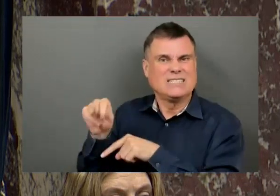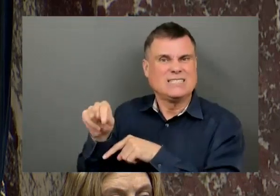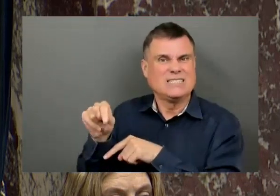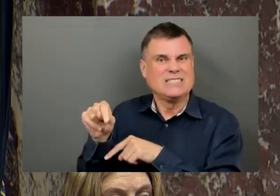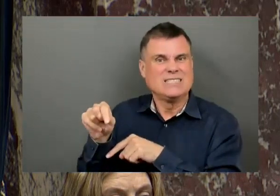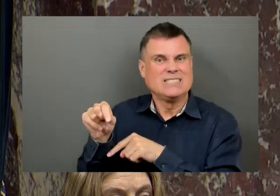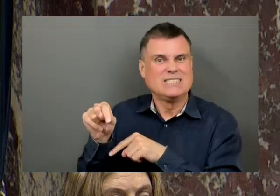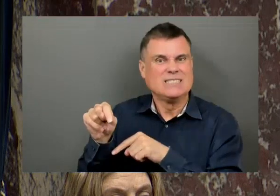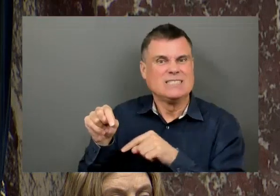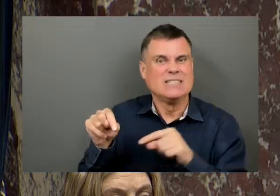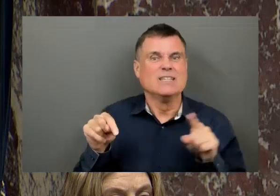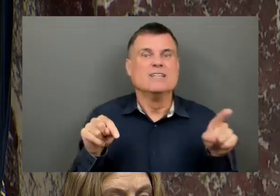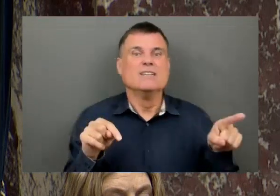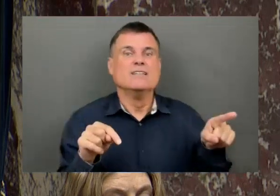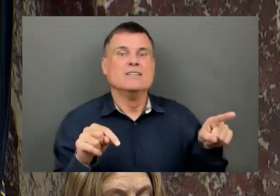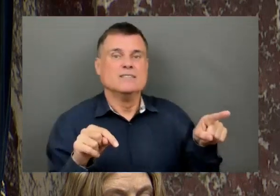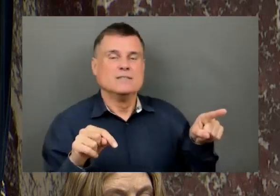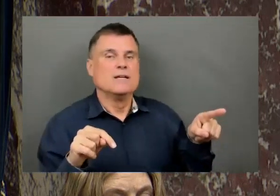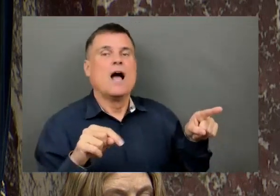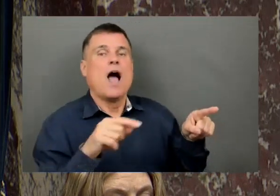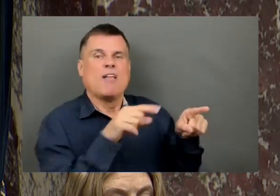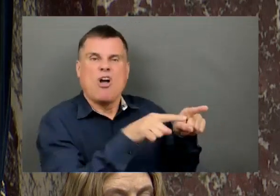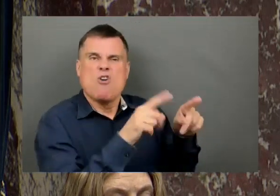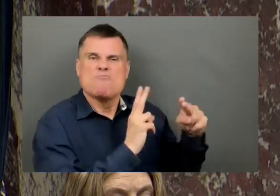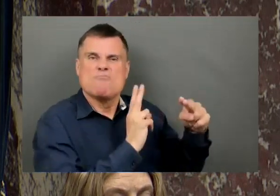of Allah, and much worse.